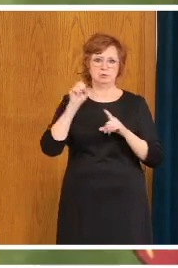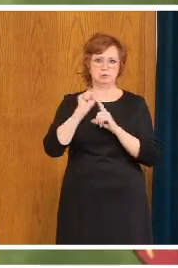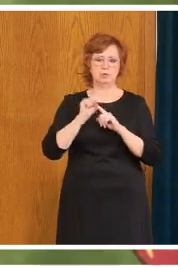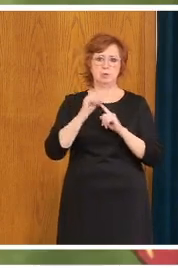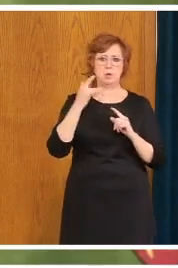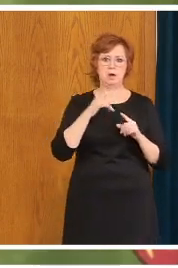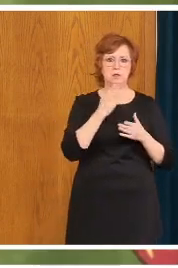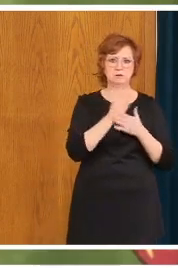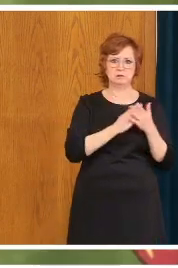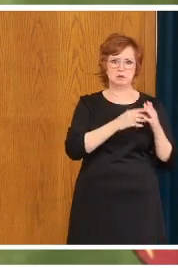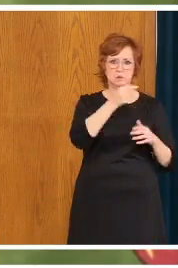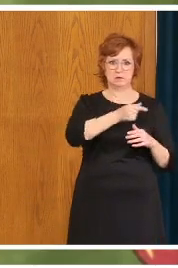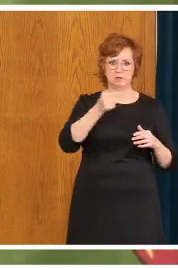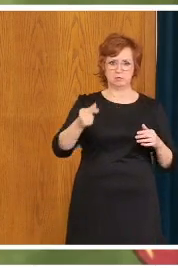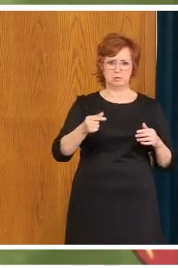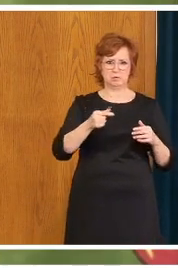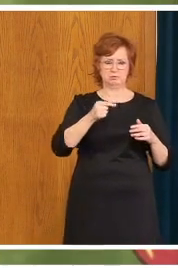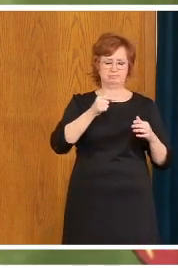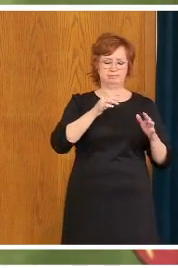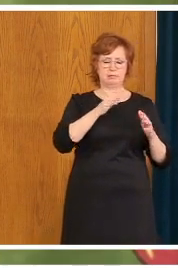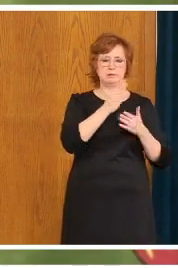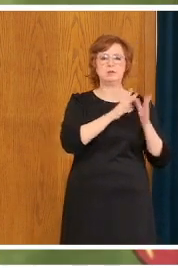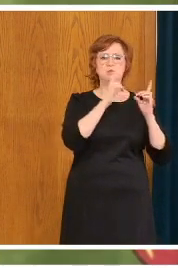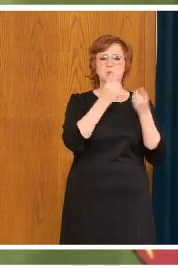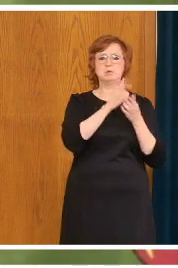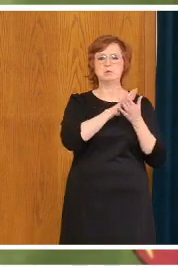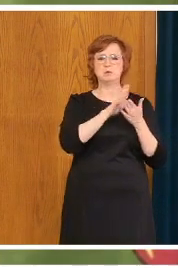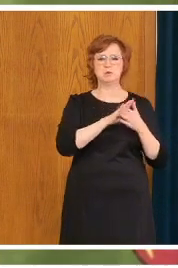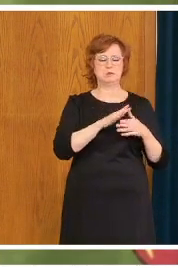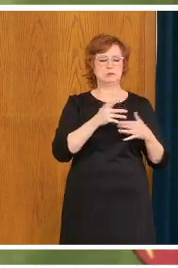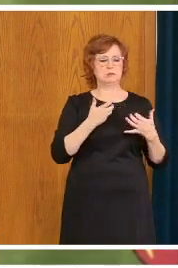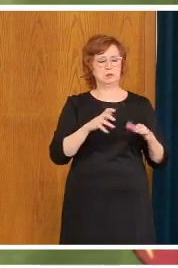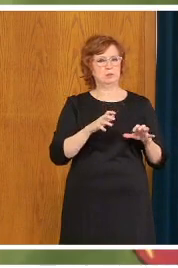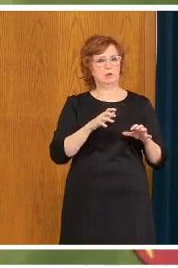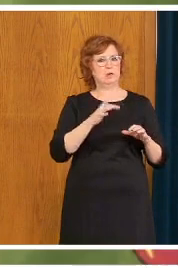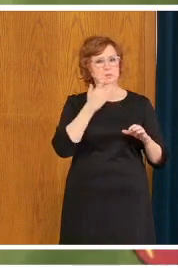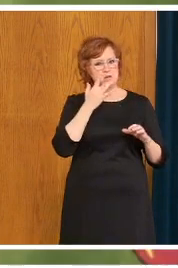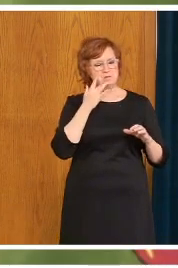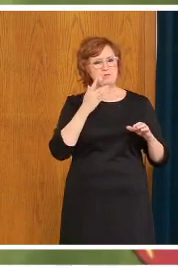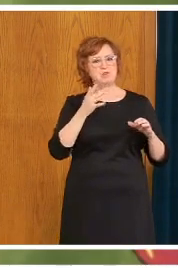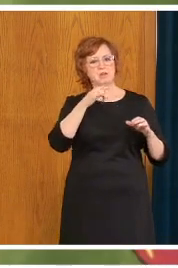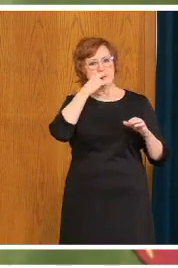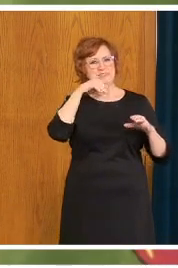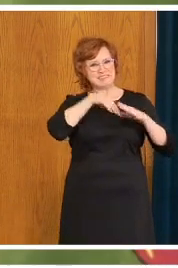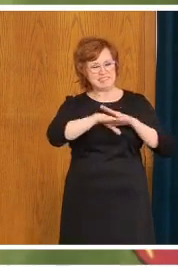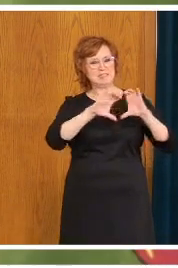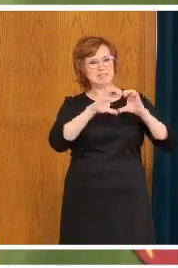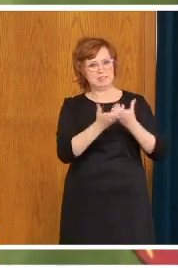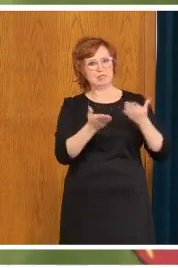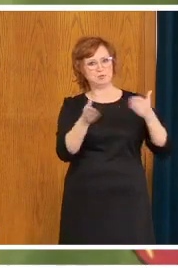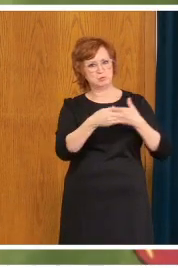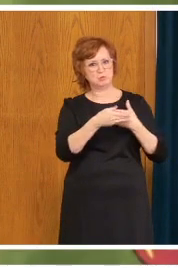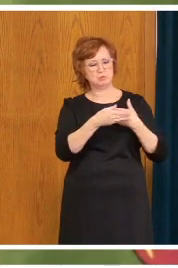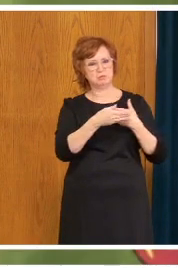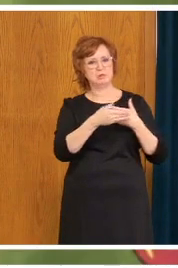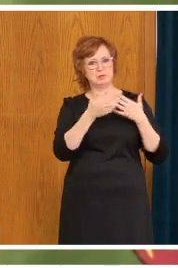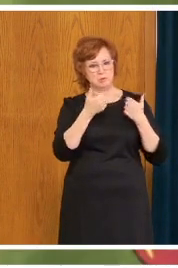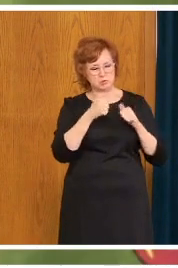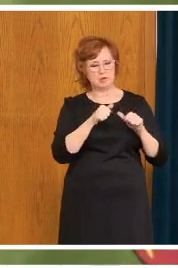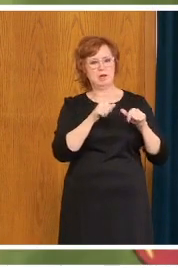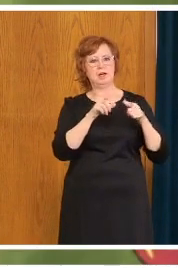Minister of Education that did not want to do that, and they did not want to be pushed to do that. They want to have the kids in front of them as long as possible and as often